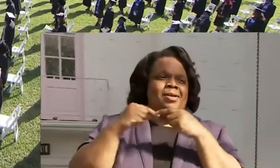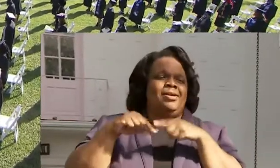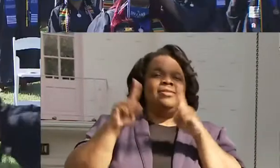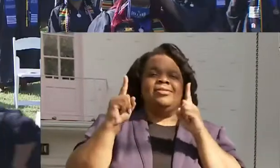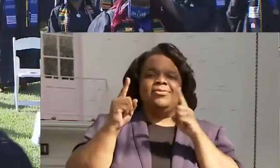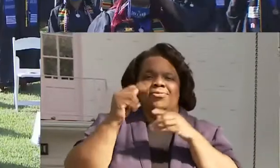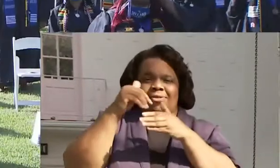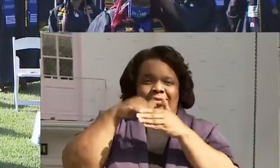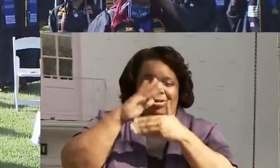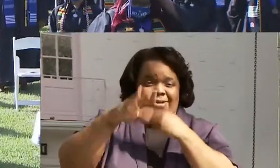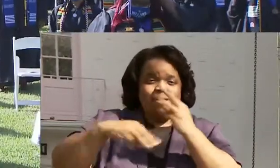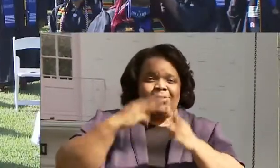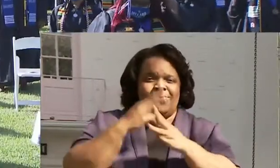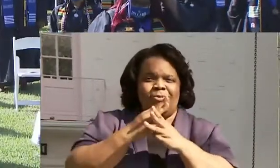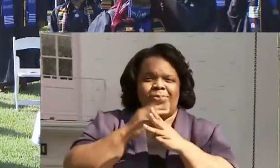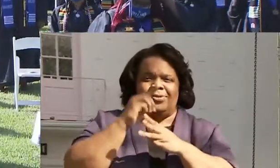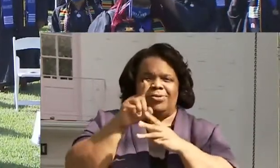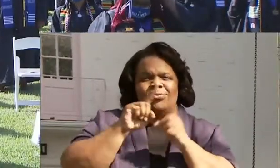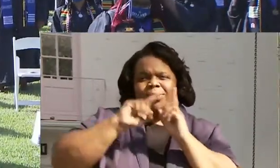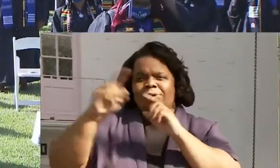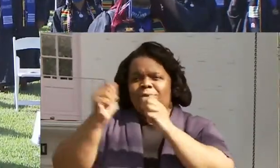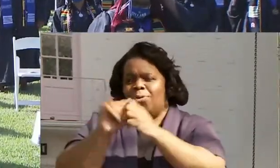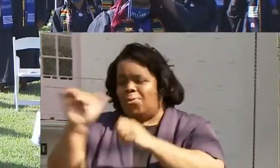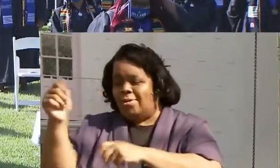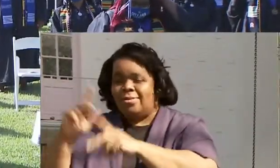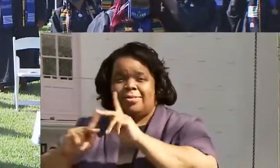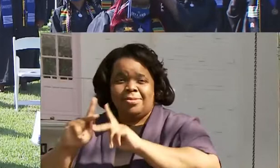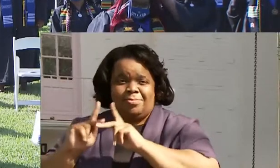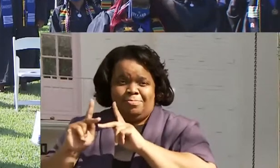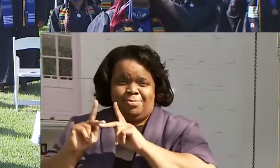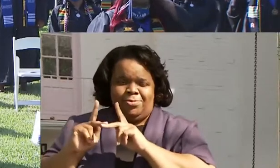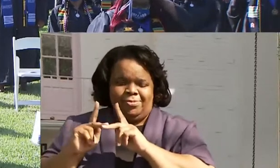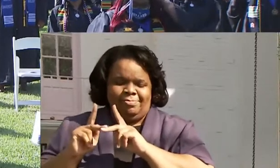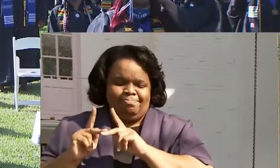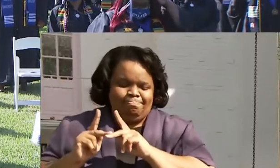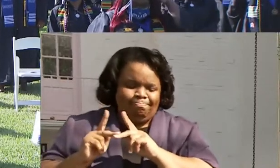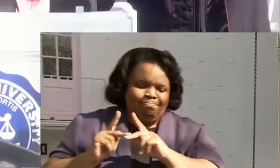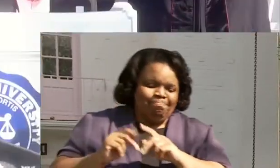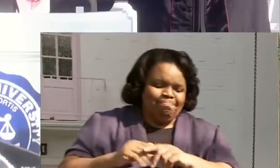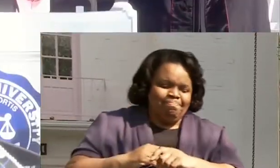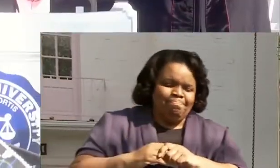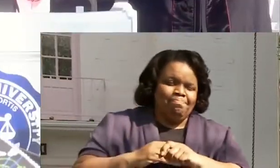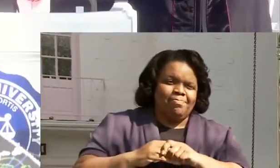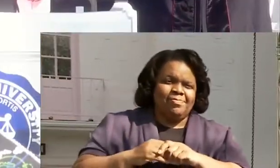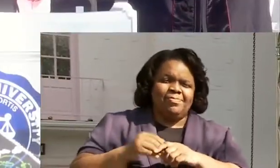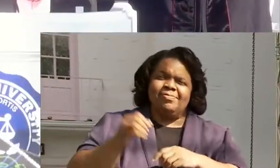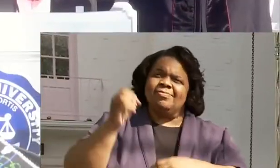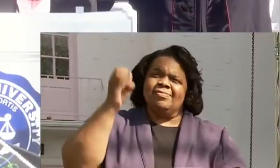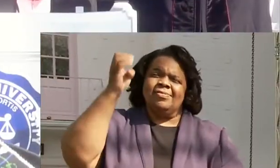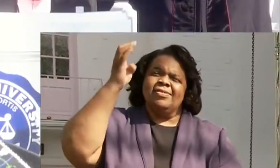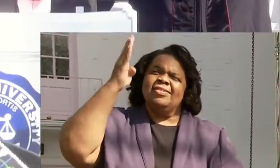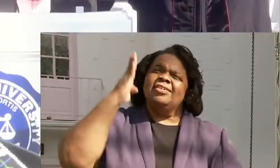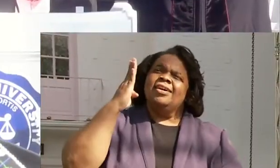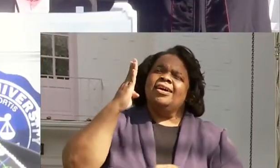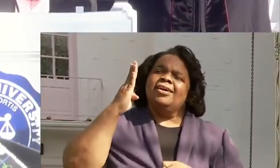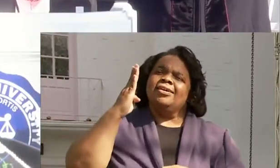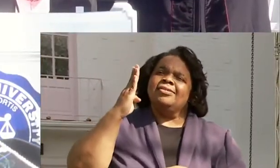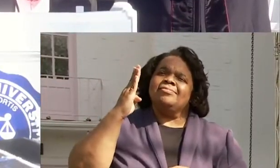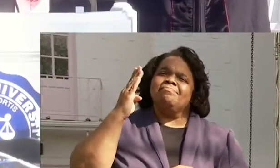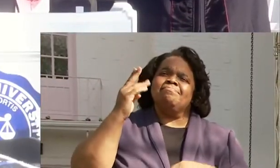go with others' claim cannot be done. God in the